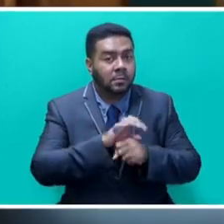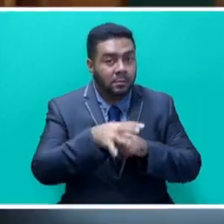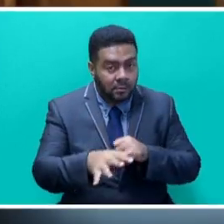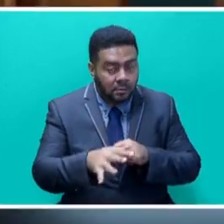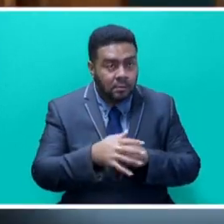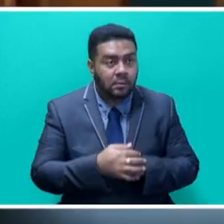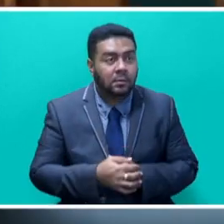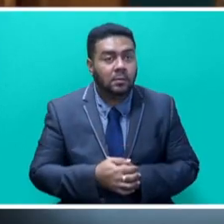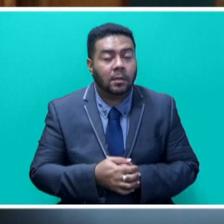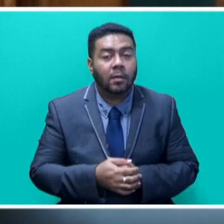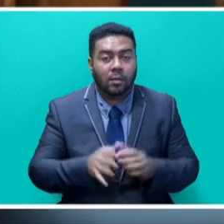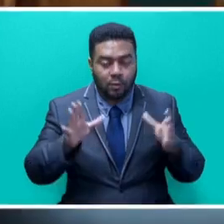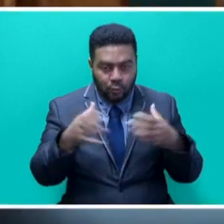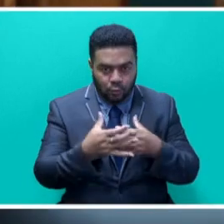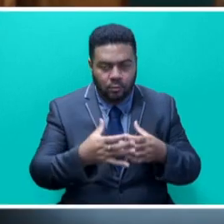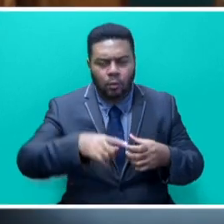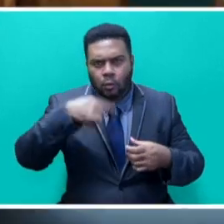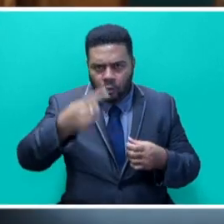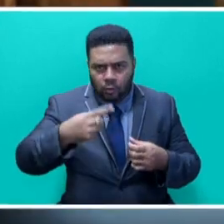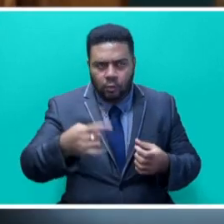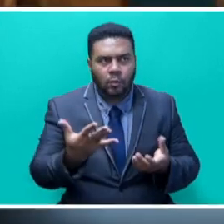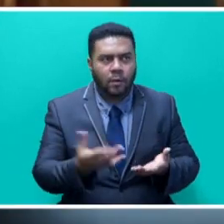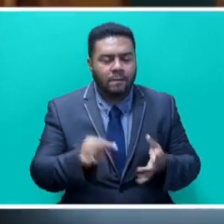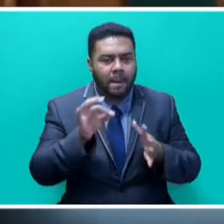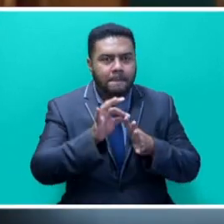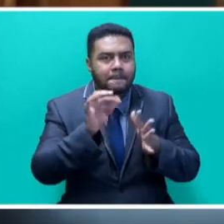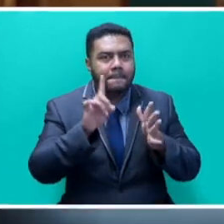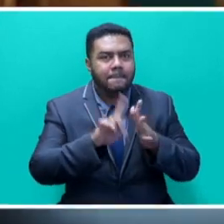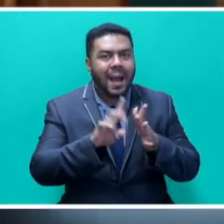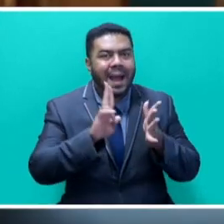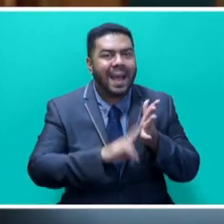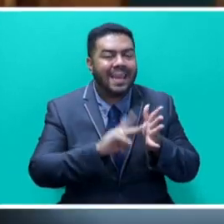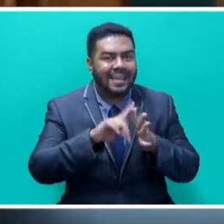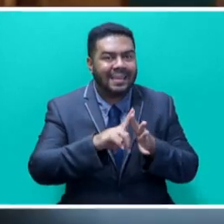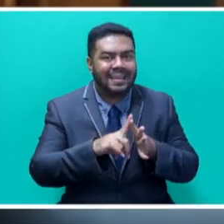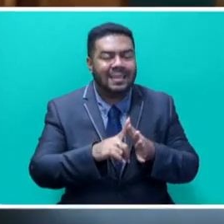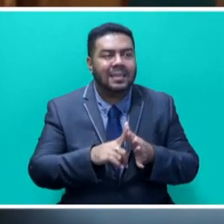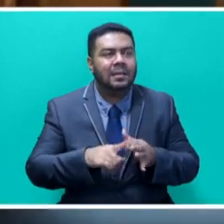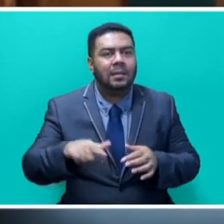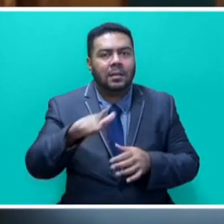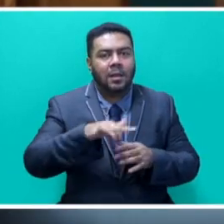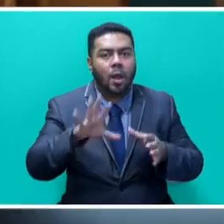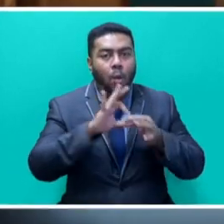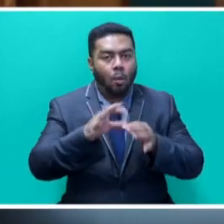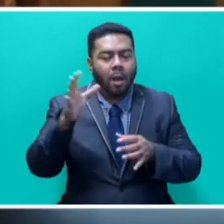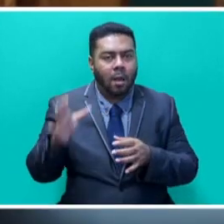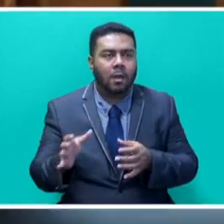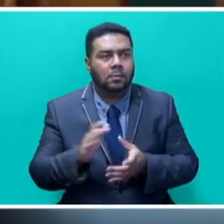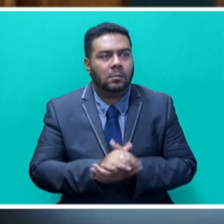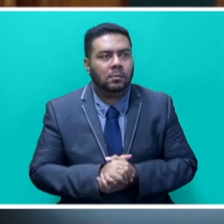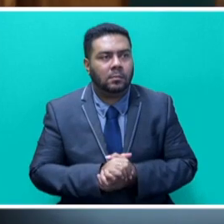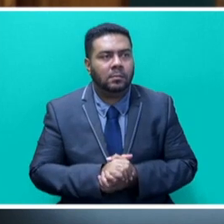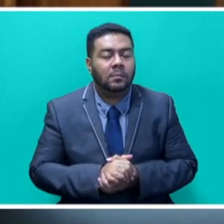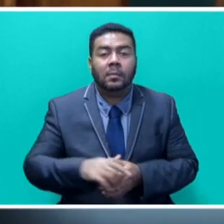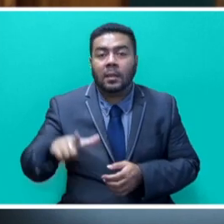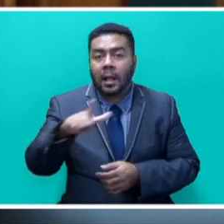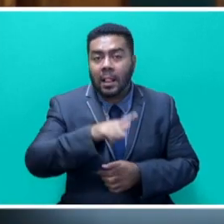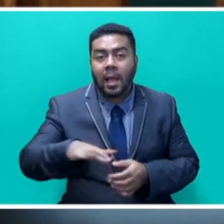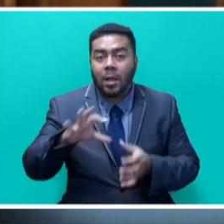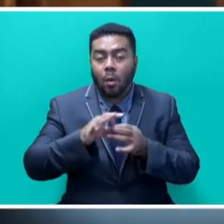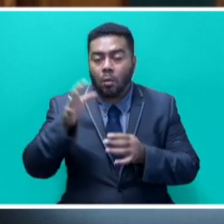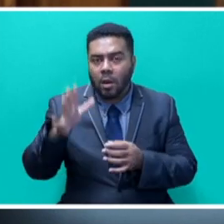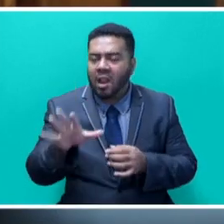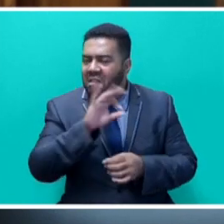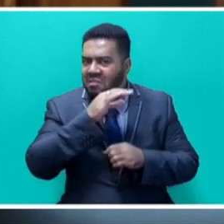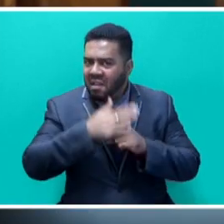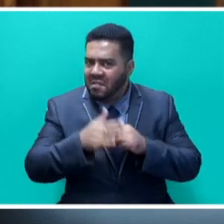the group continued to pay dividends to the pine landowners. Prior to 2013, landowners never received a